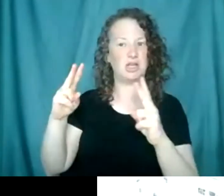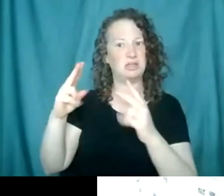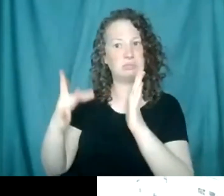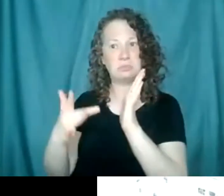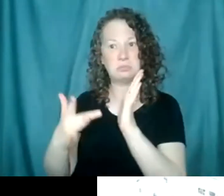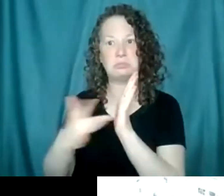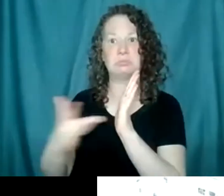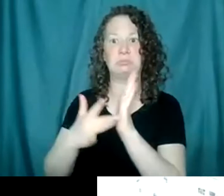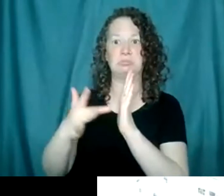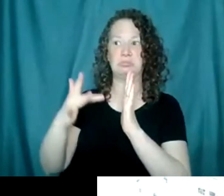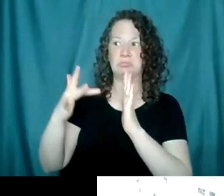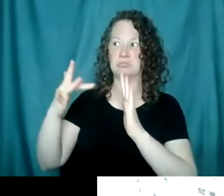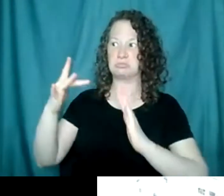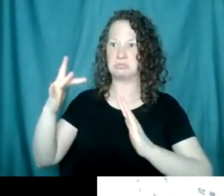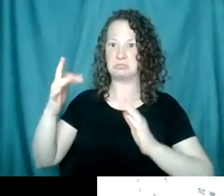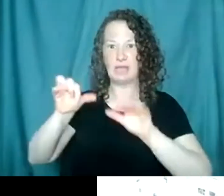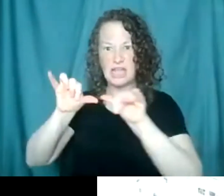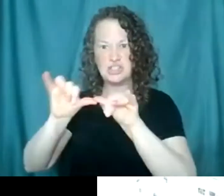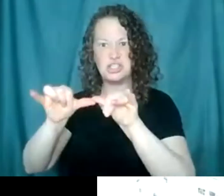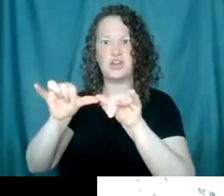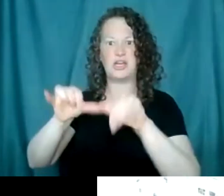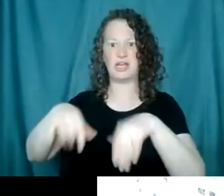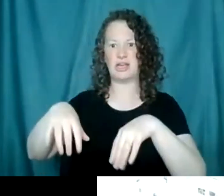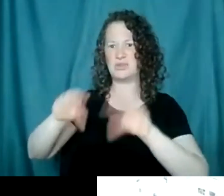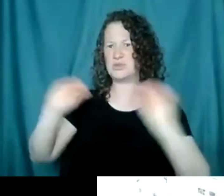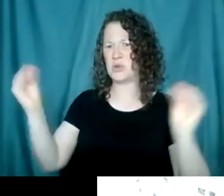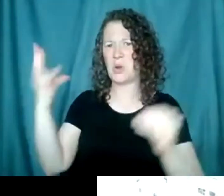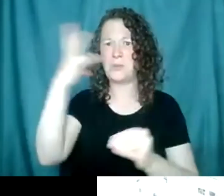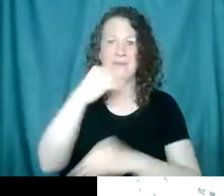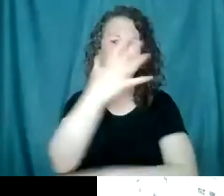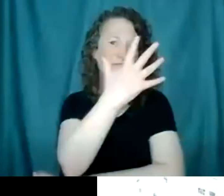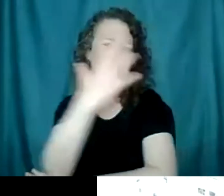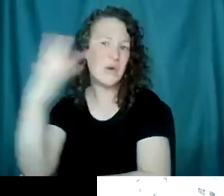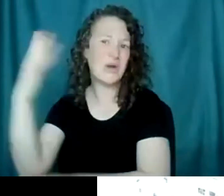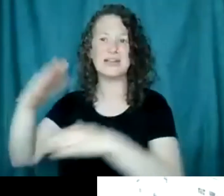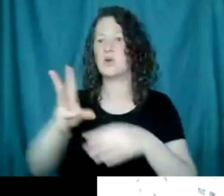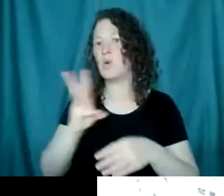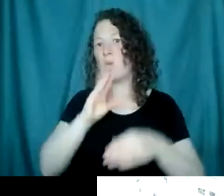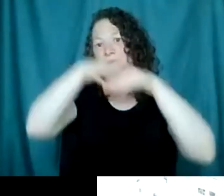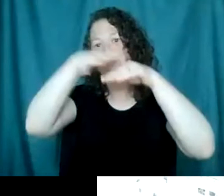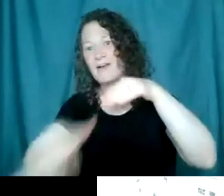like a forest or the beautiful waterfalls that I have here in Ithaca.